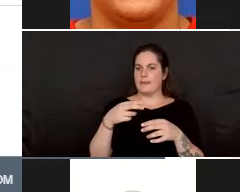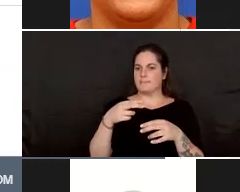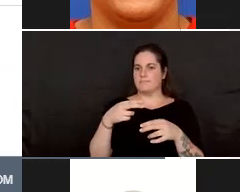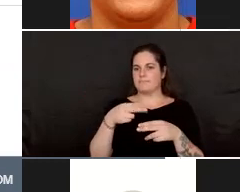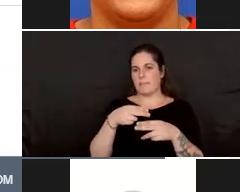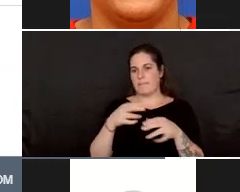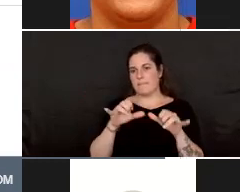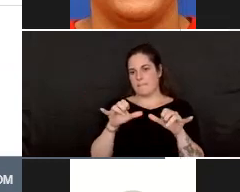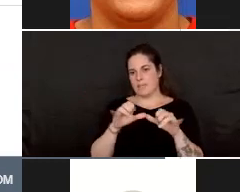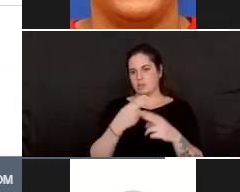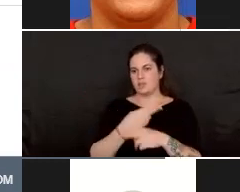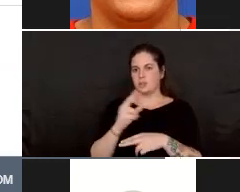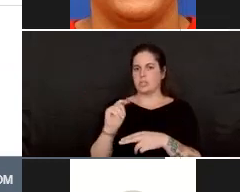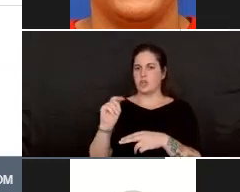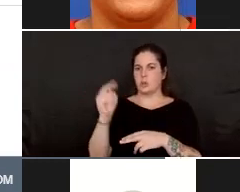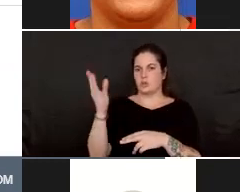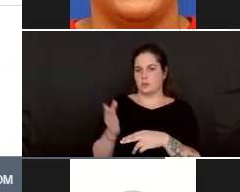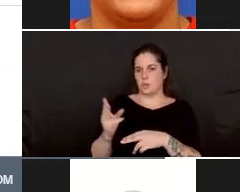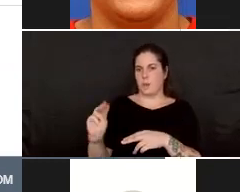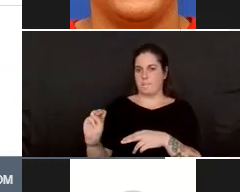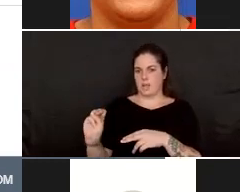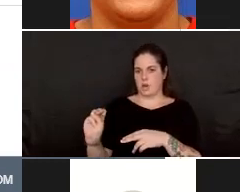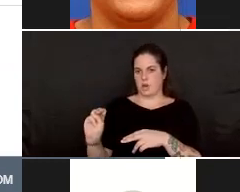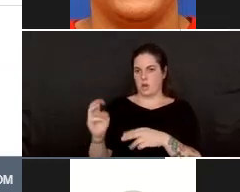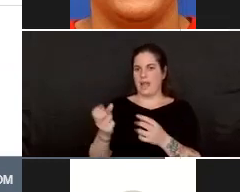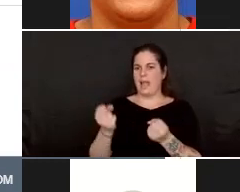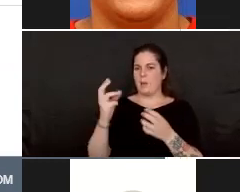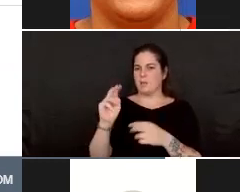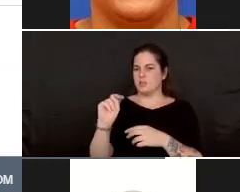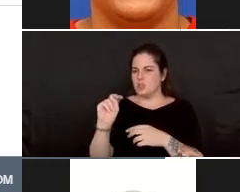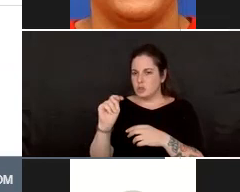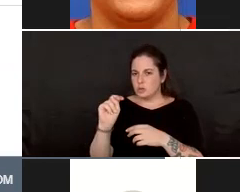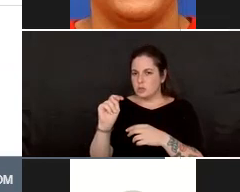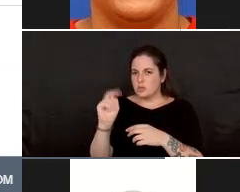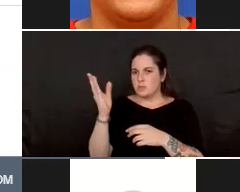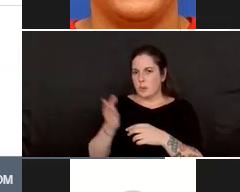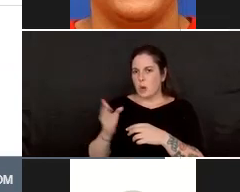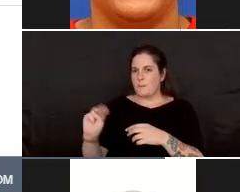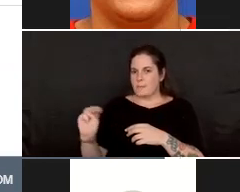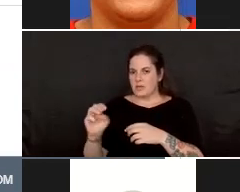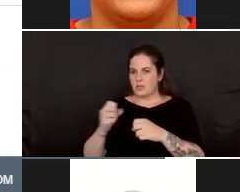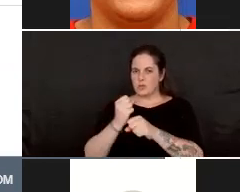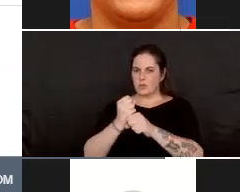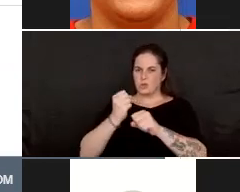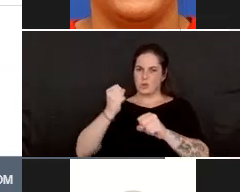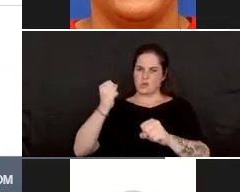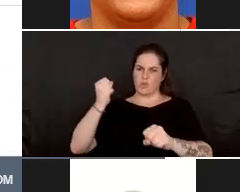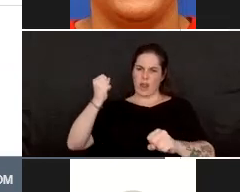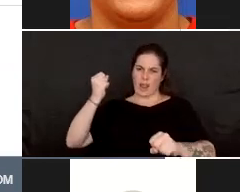meter. How many newtons of force do you have to apply to stretch our oscillator a